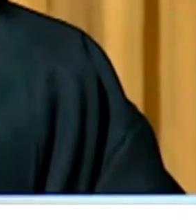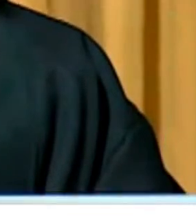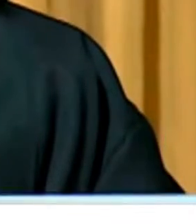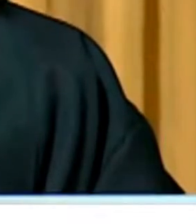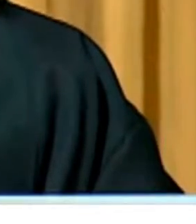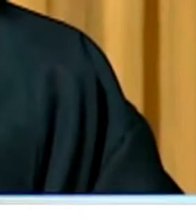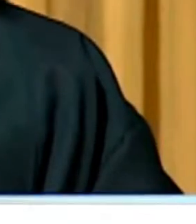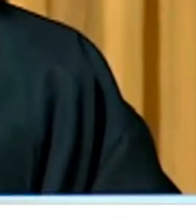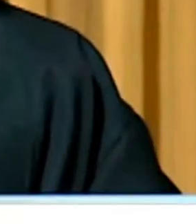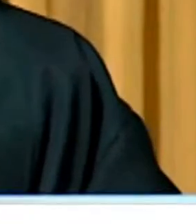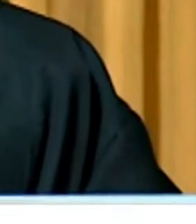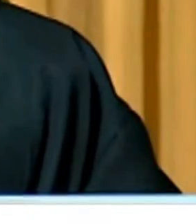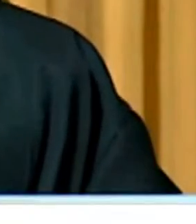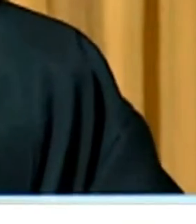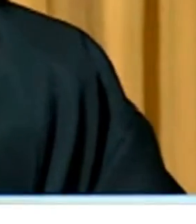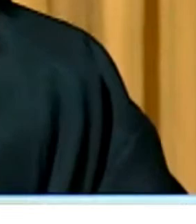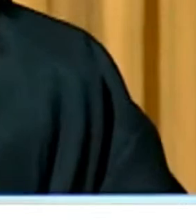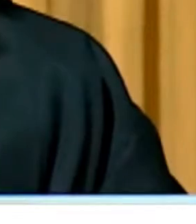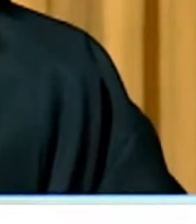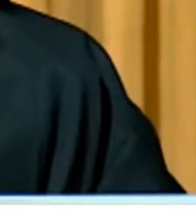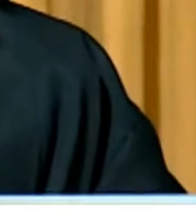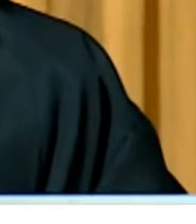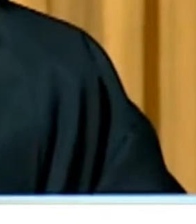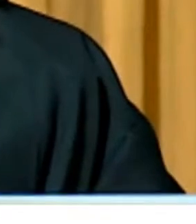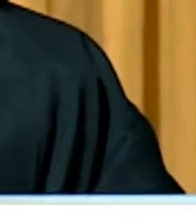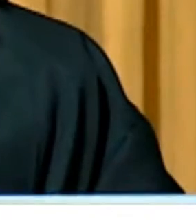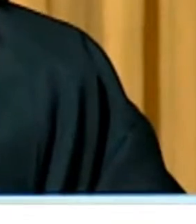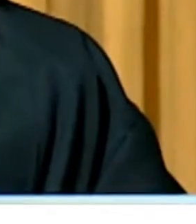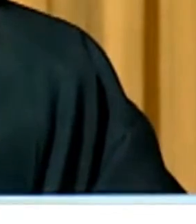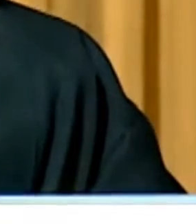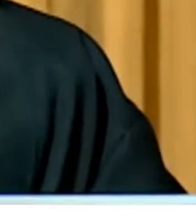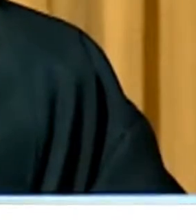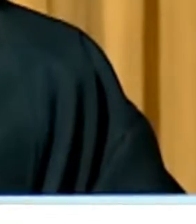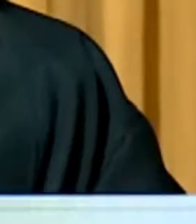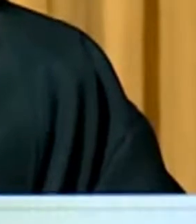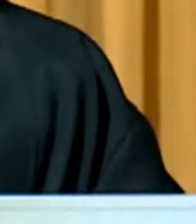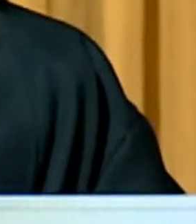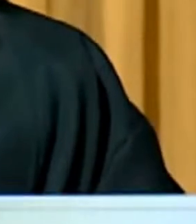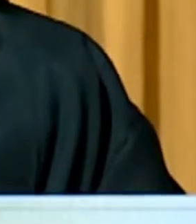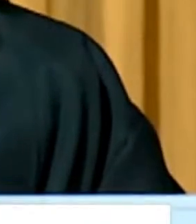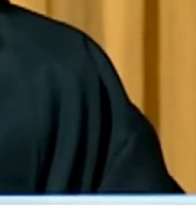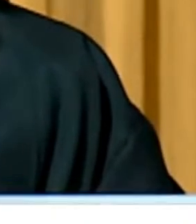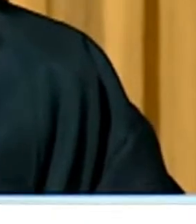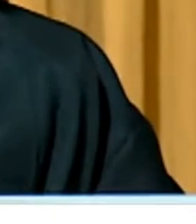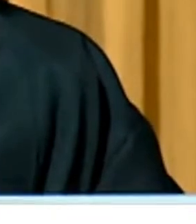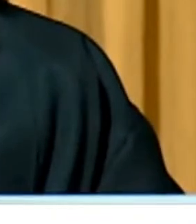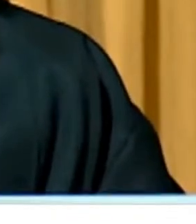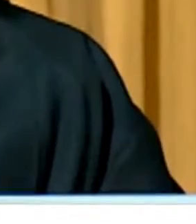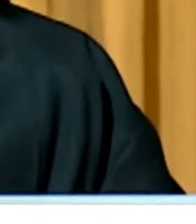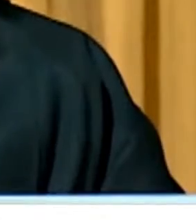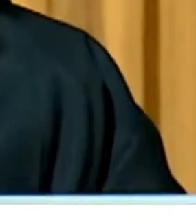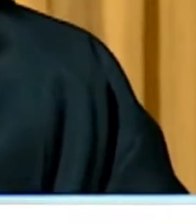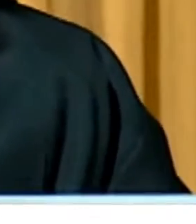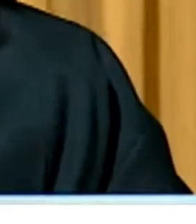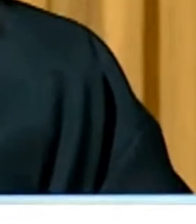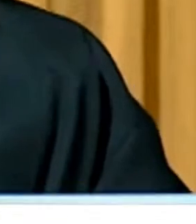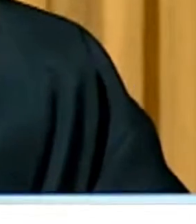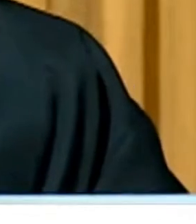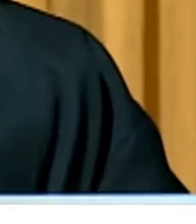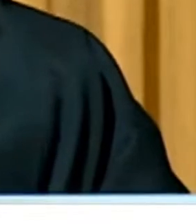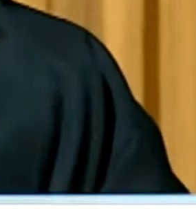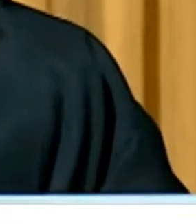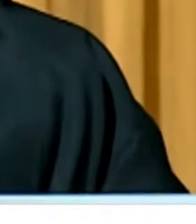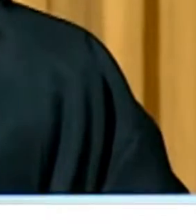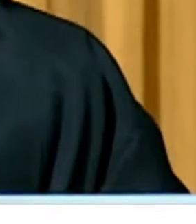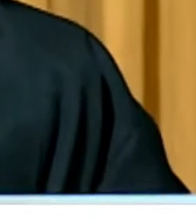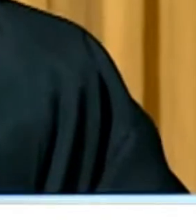do that which he is bound to do under the Constitution. And then I would also find on the issue of service